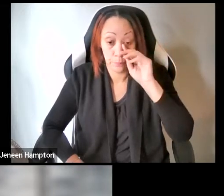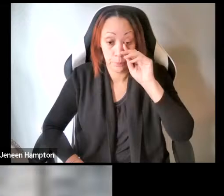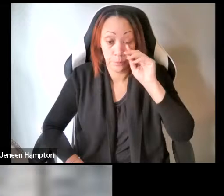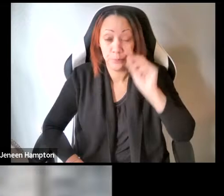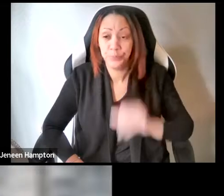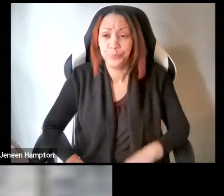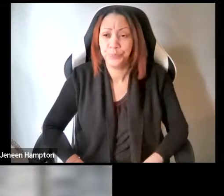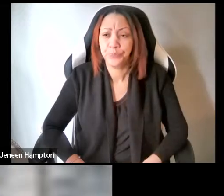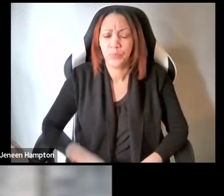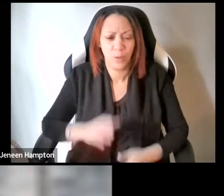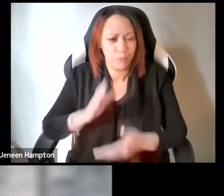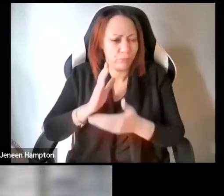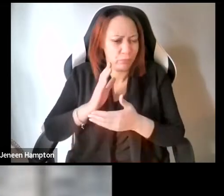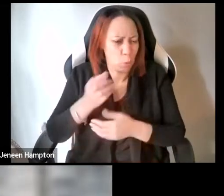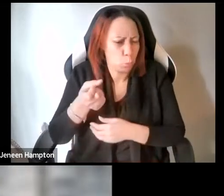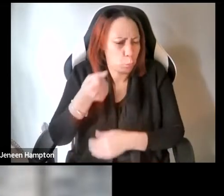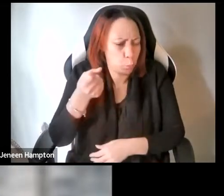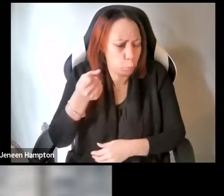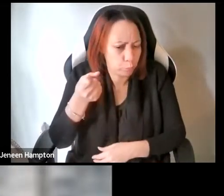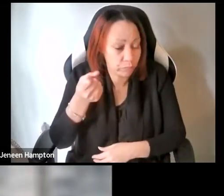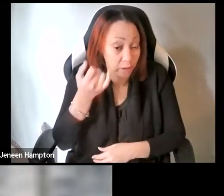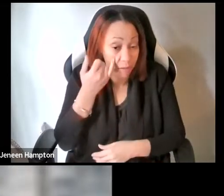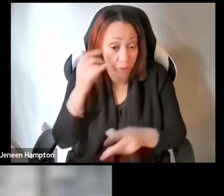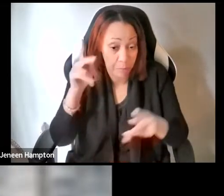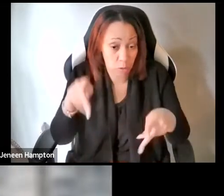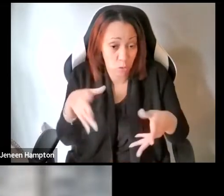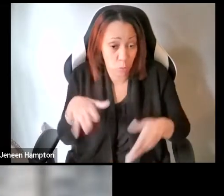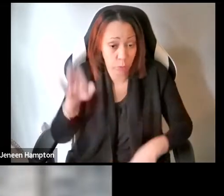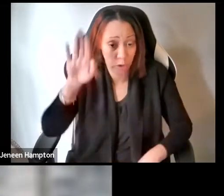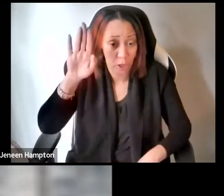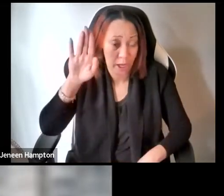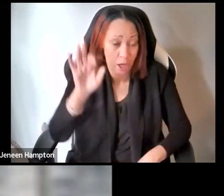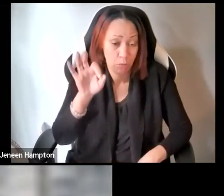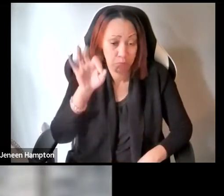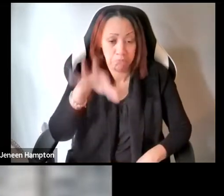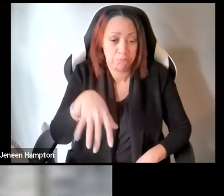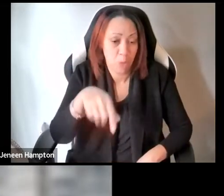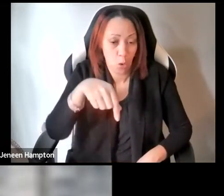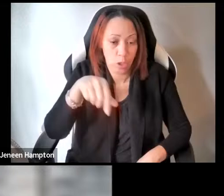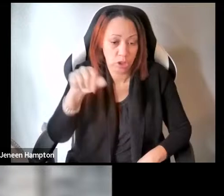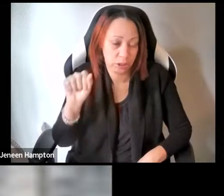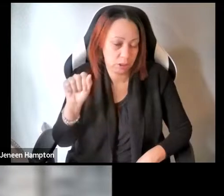Pause for a second if anyone wants to raise their hand or put another question in the Q&A chat.